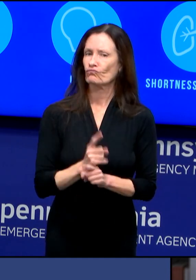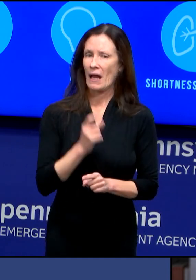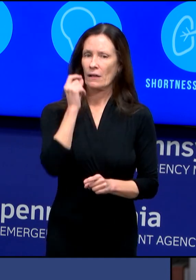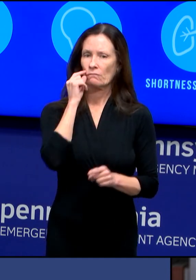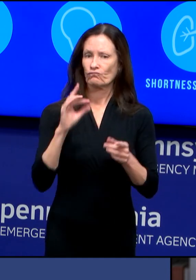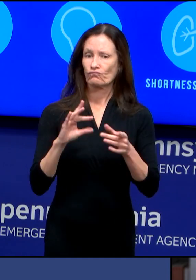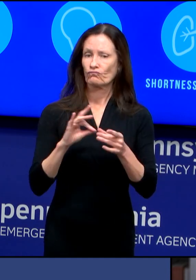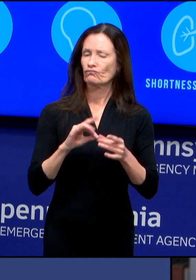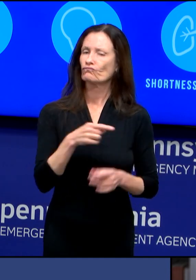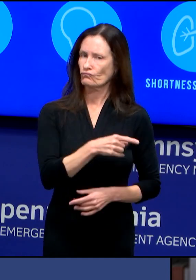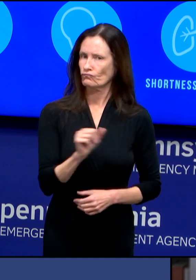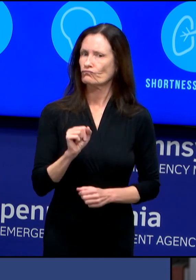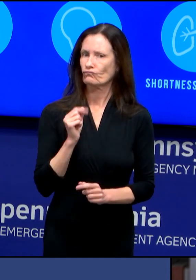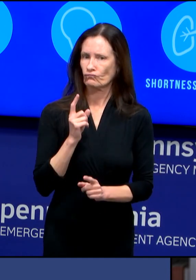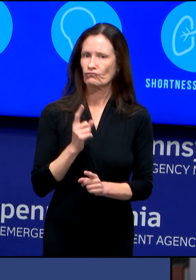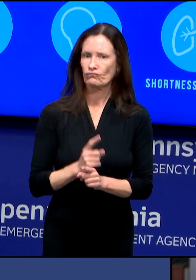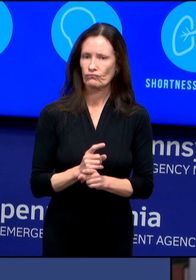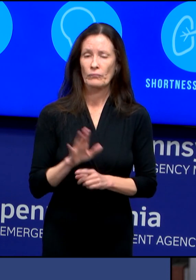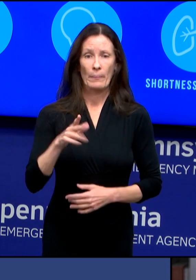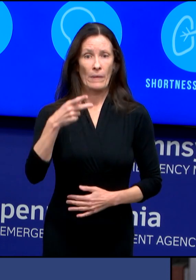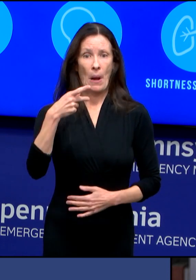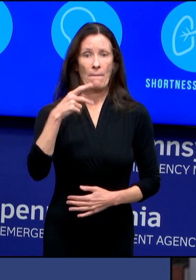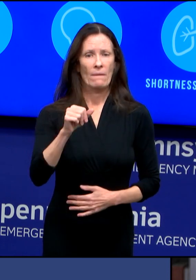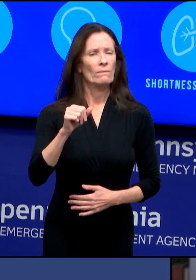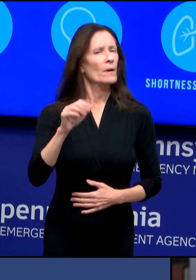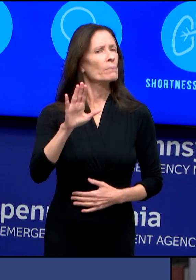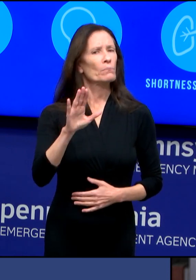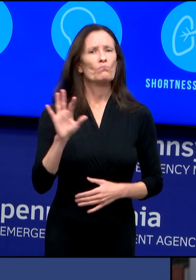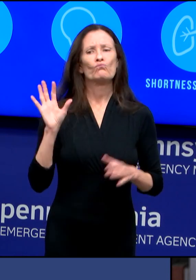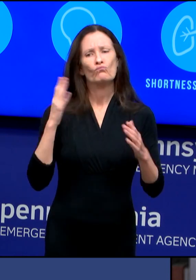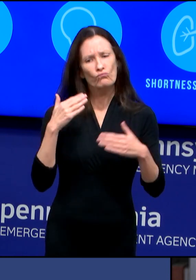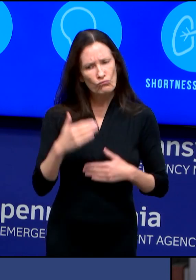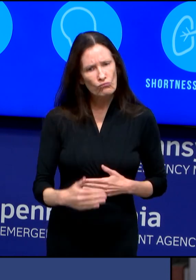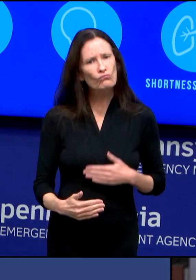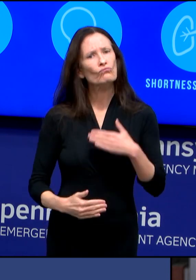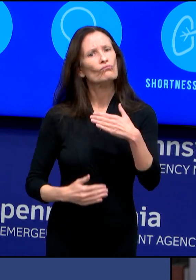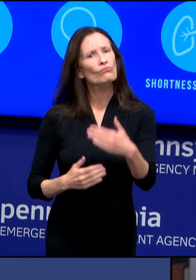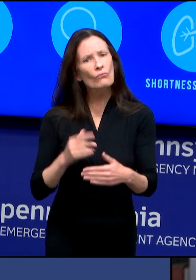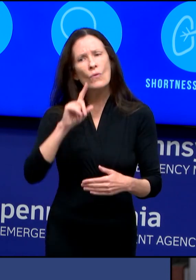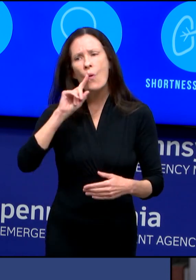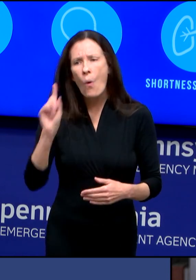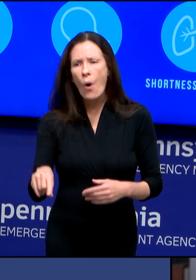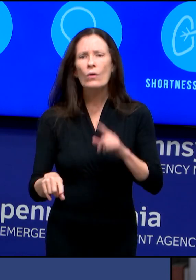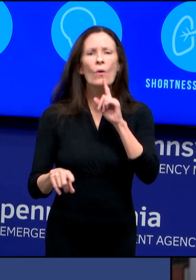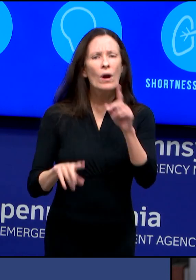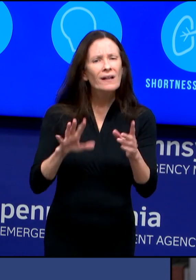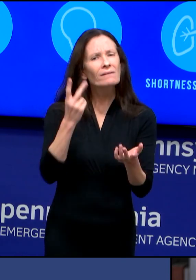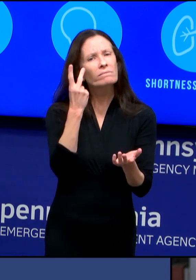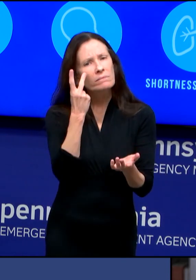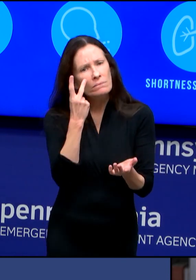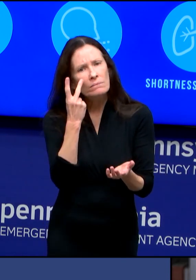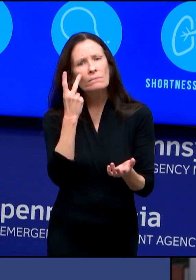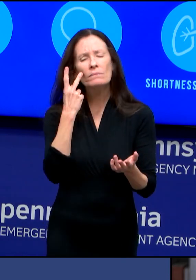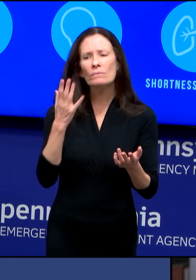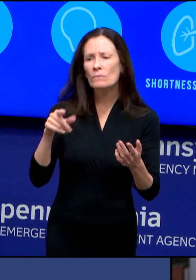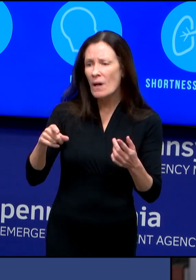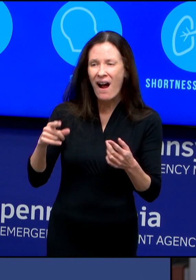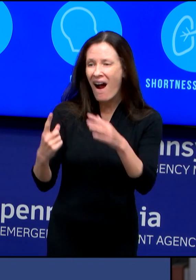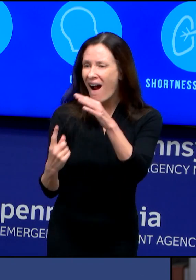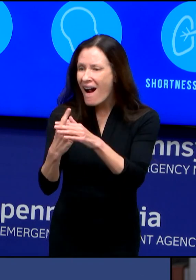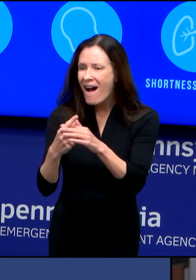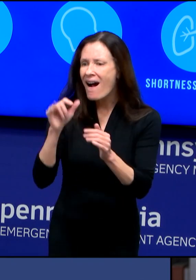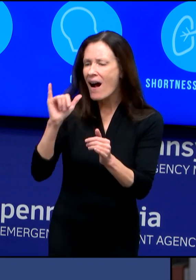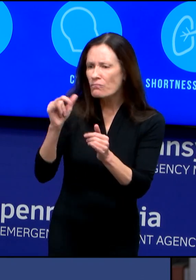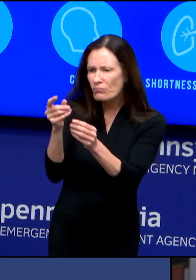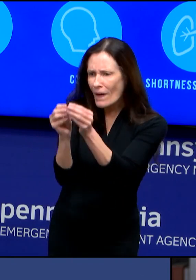Pennsylvania, we want to take a measured response, a measured approach to this epidemic. We don't want to do